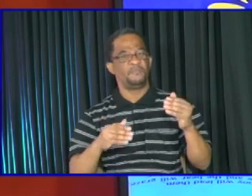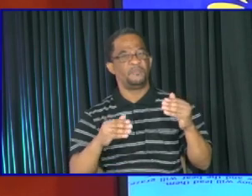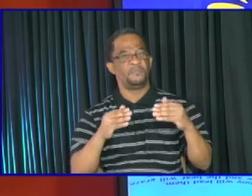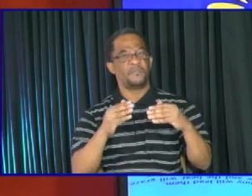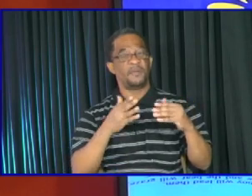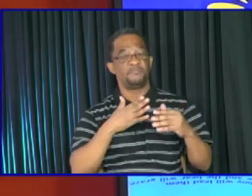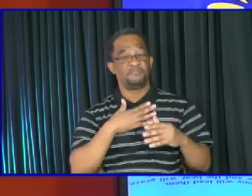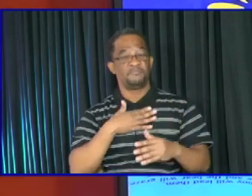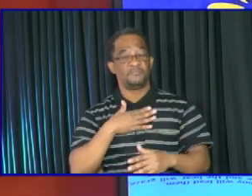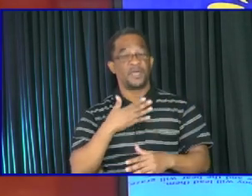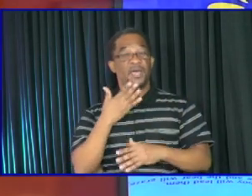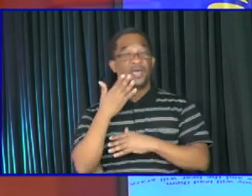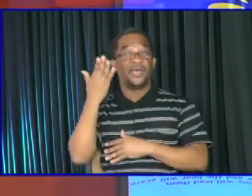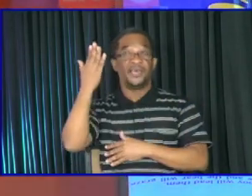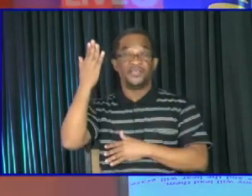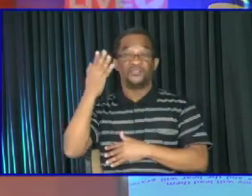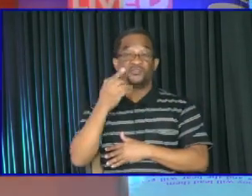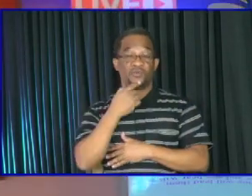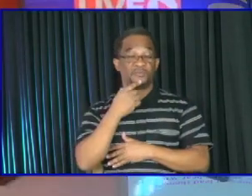tell.